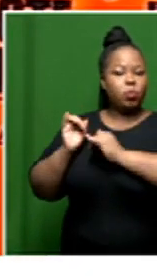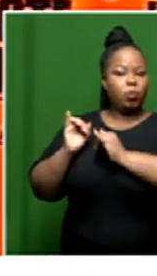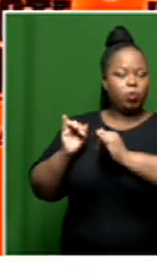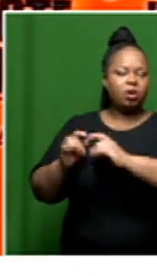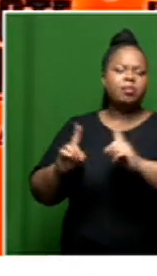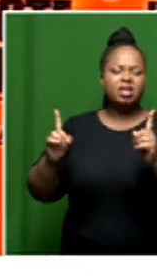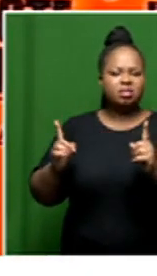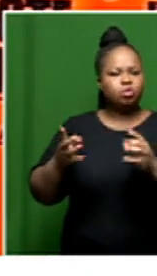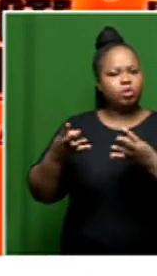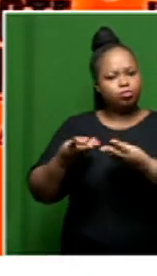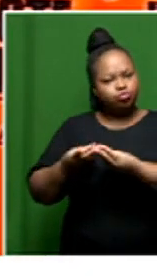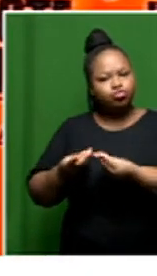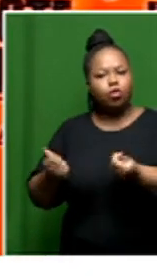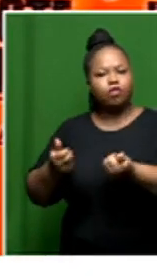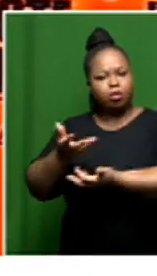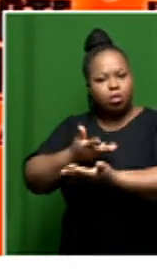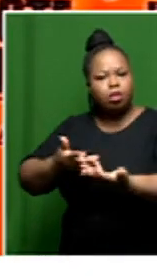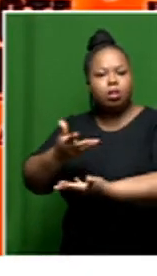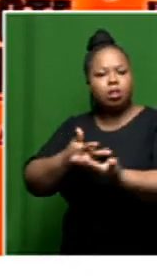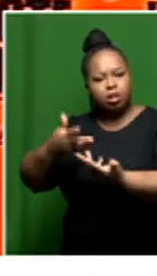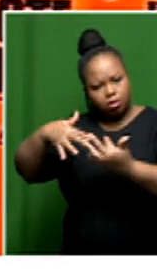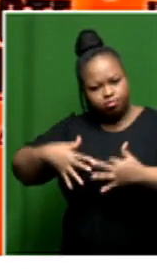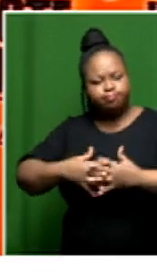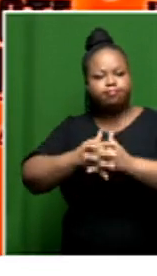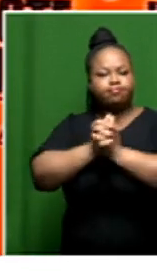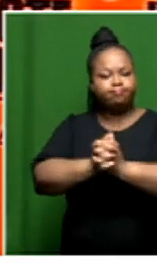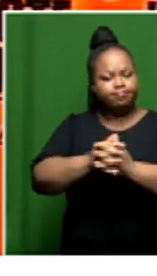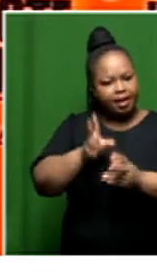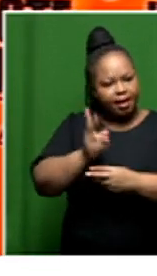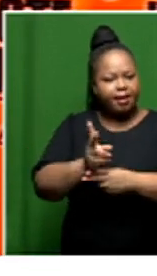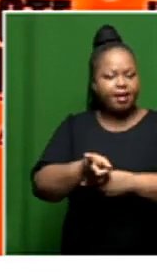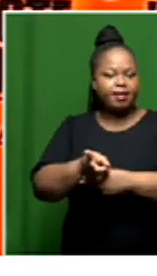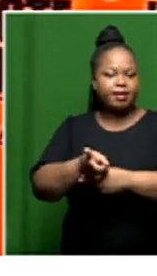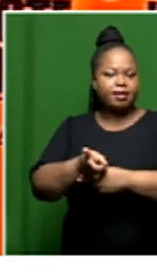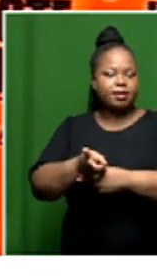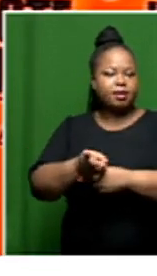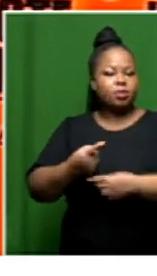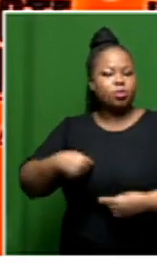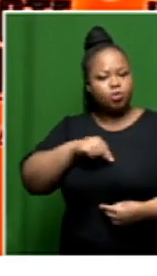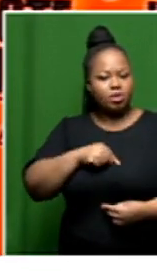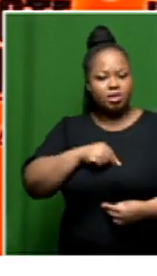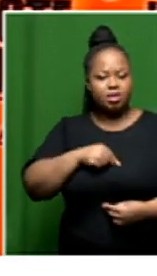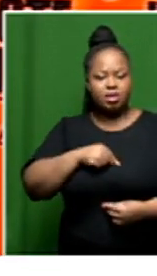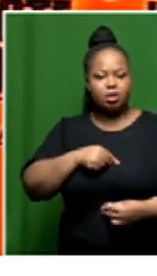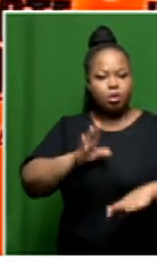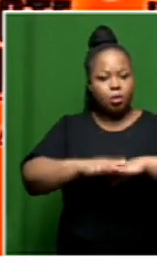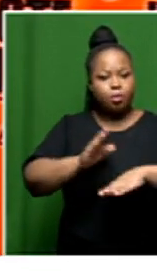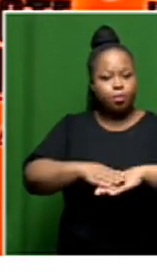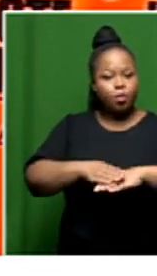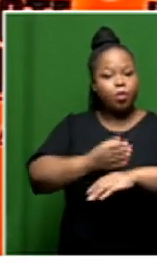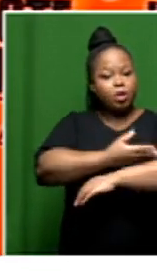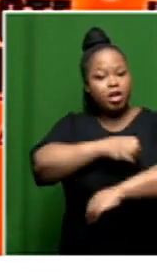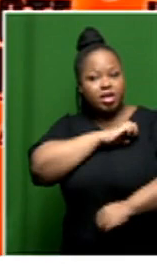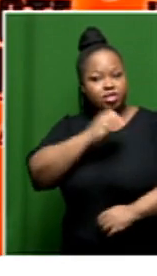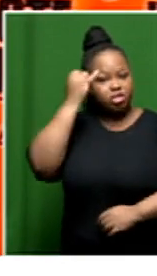able to regroup ourselves and be able to offer better energy and